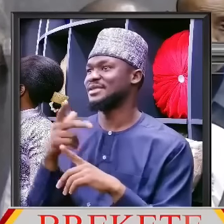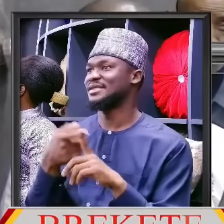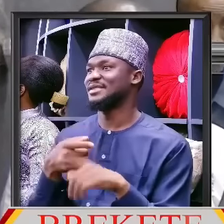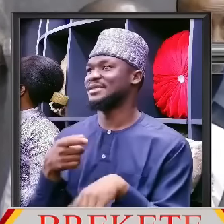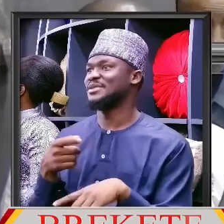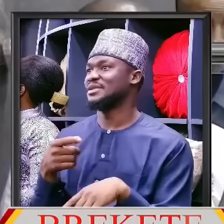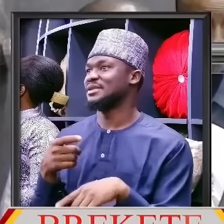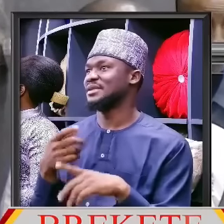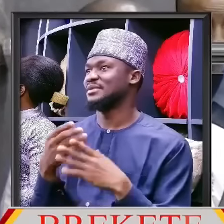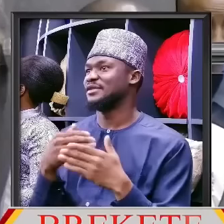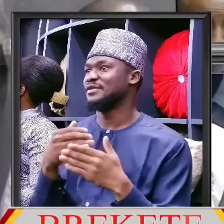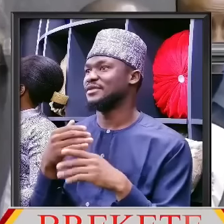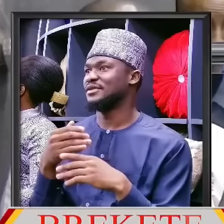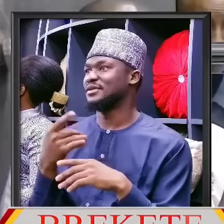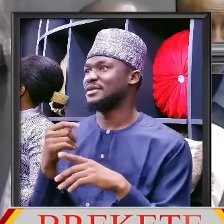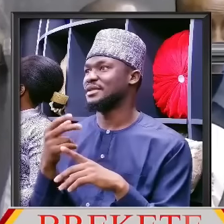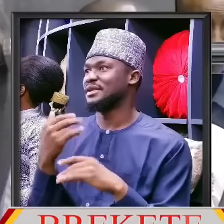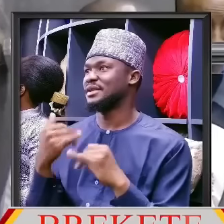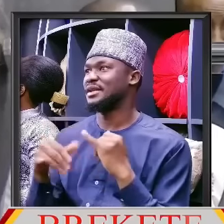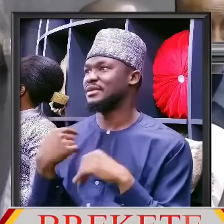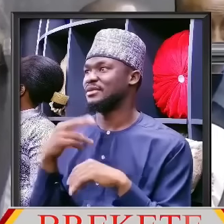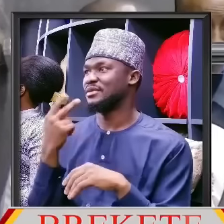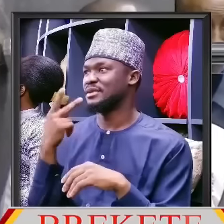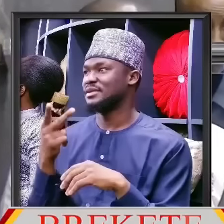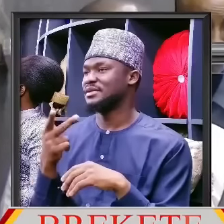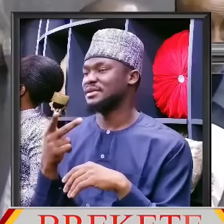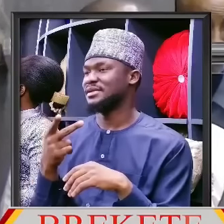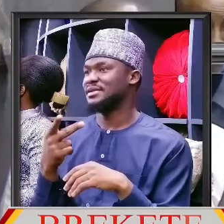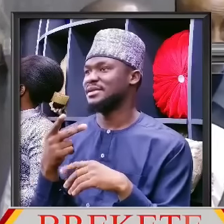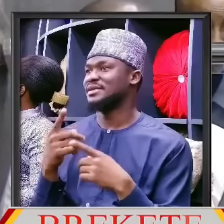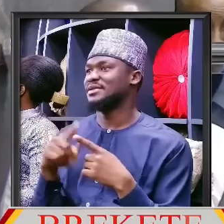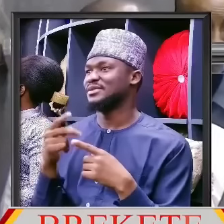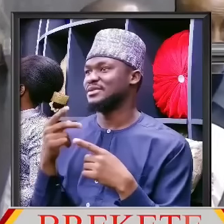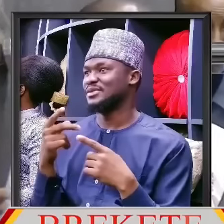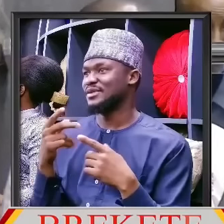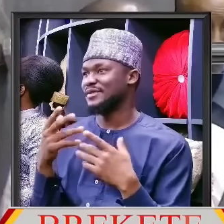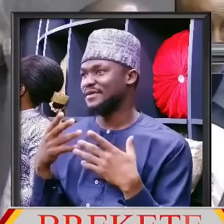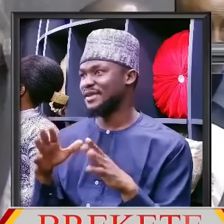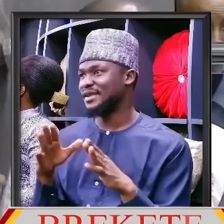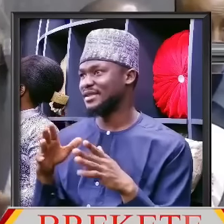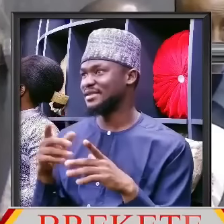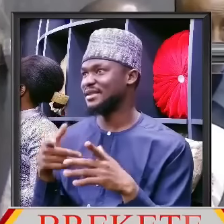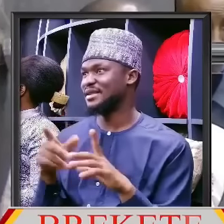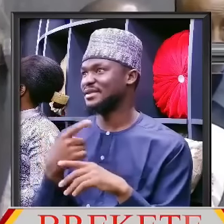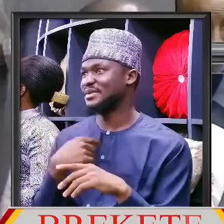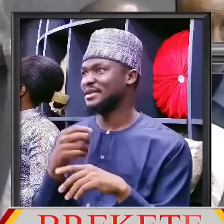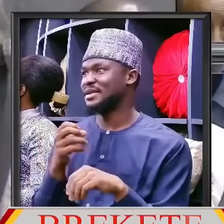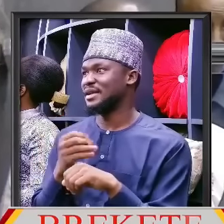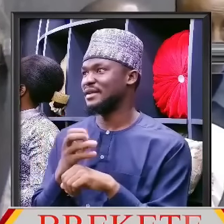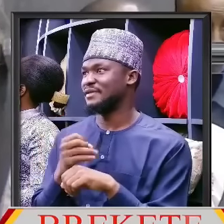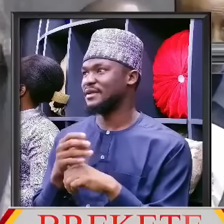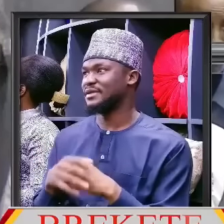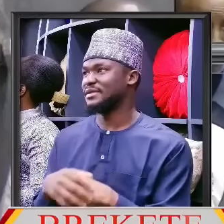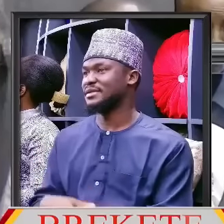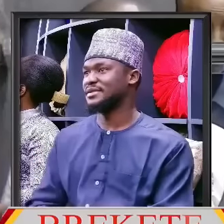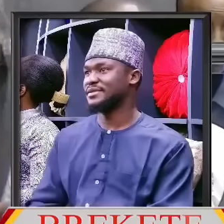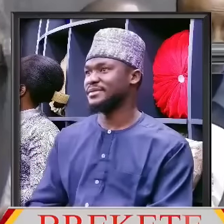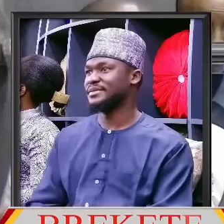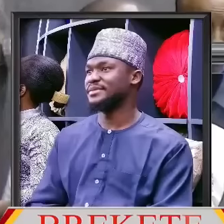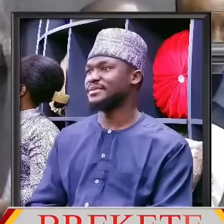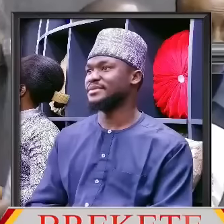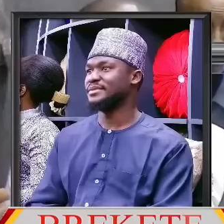believe before the end of that 3 months, by the grace of God, we will see don't iron this thing out. Now, me suggest 3 months. Make on a no shout. Now, me suggest I may